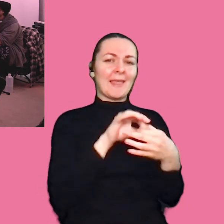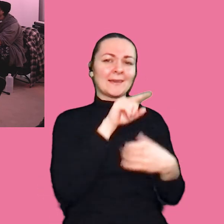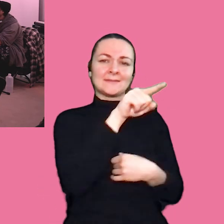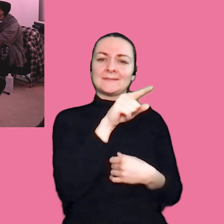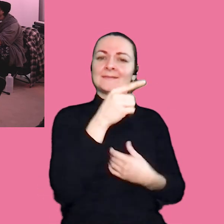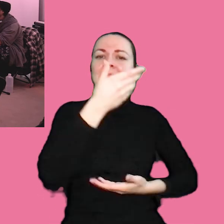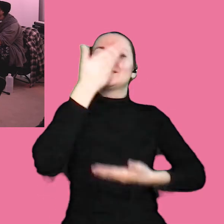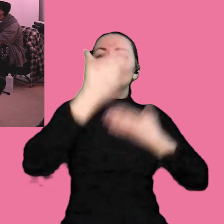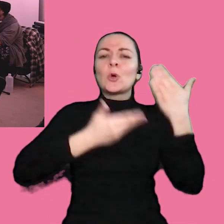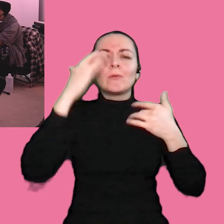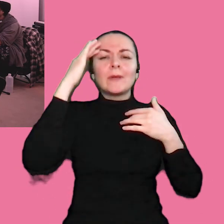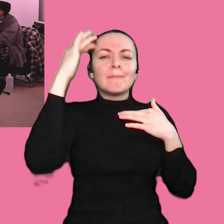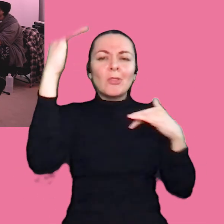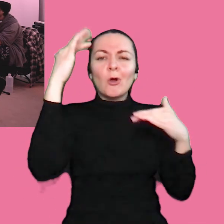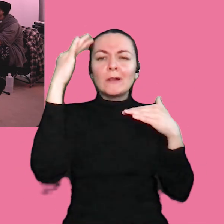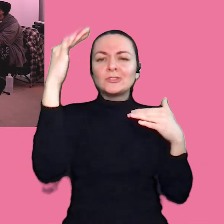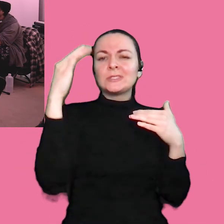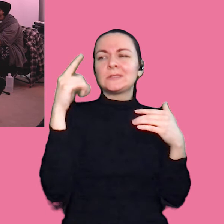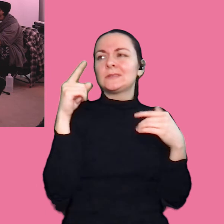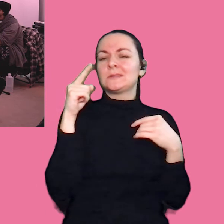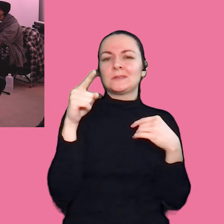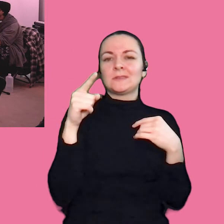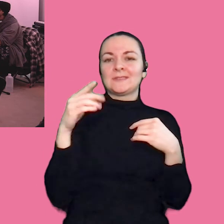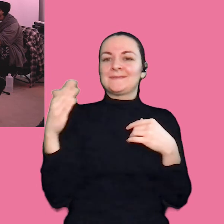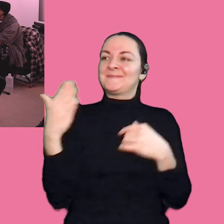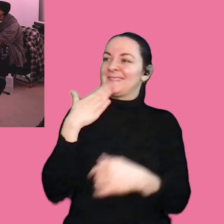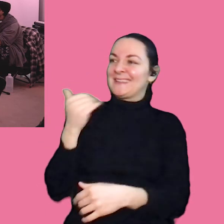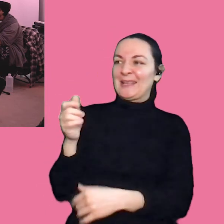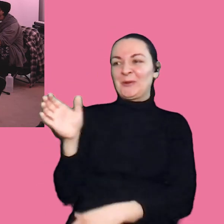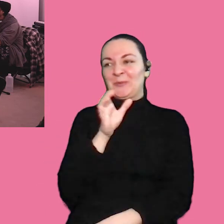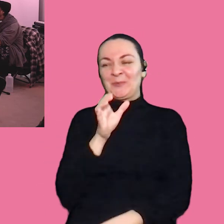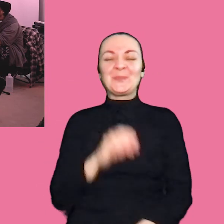the importance of story and mythology, a project that, I guess, thank you,